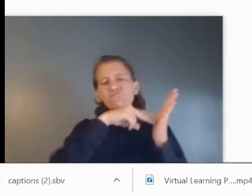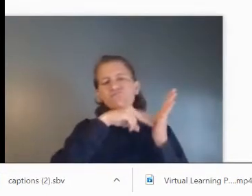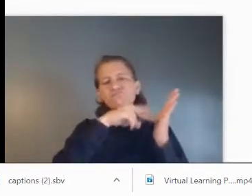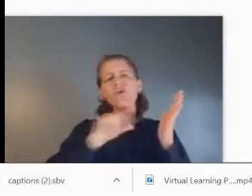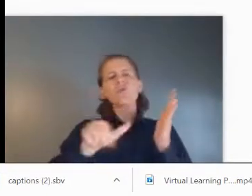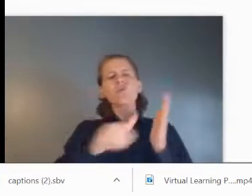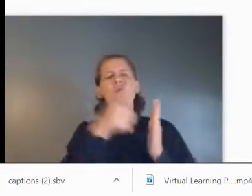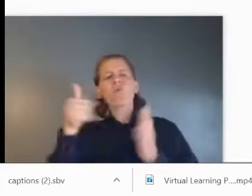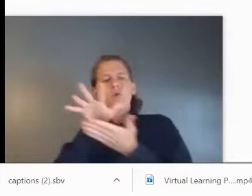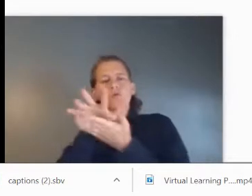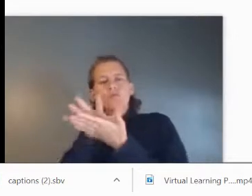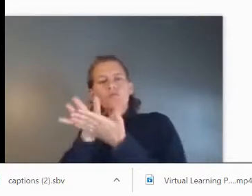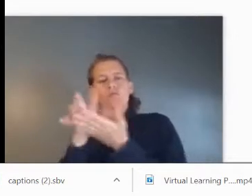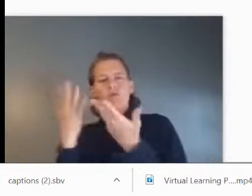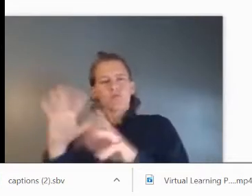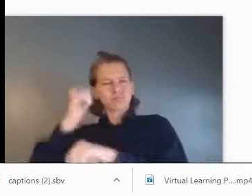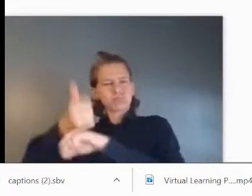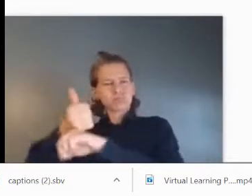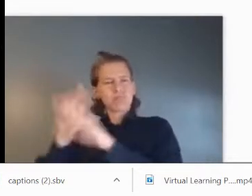programs in schools.